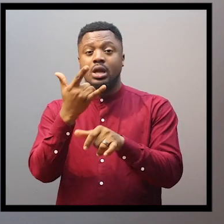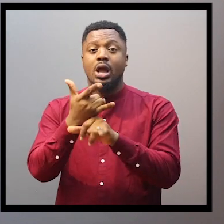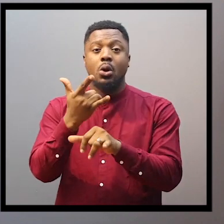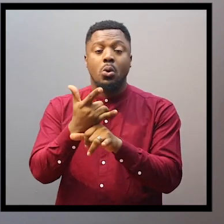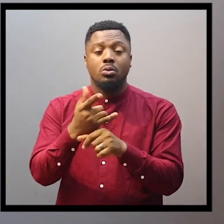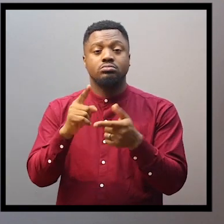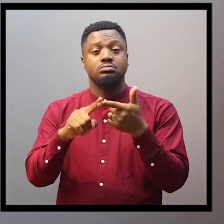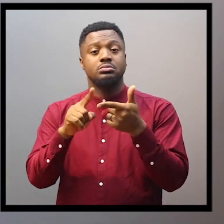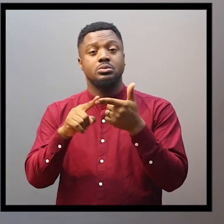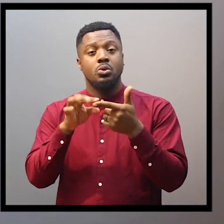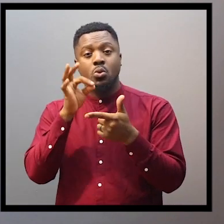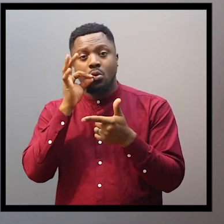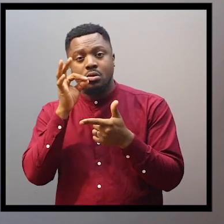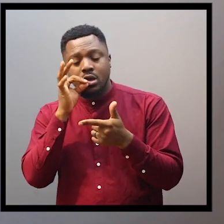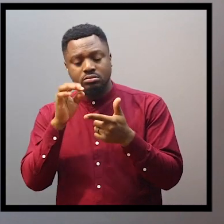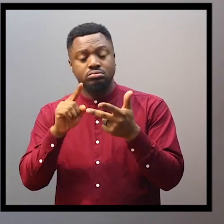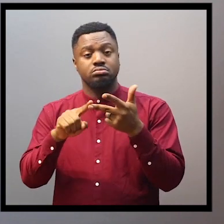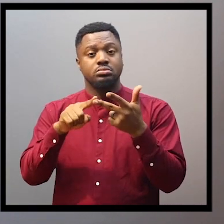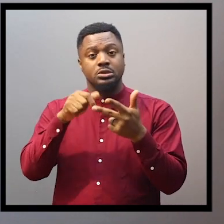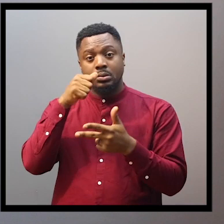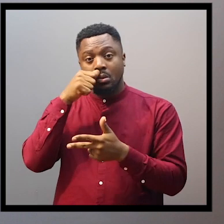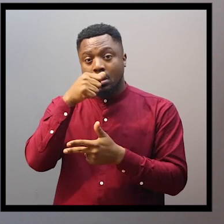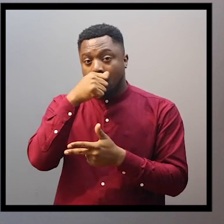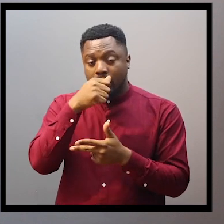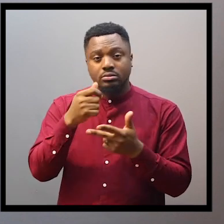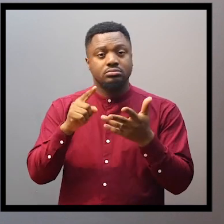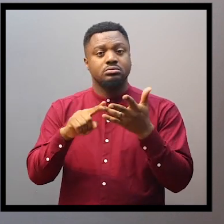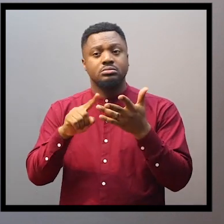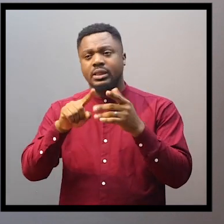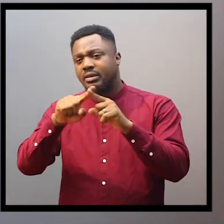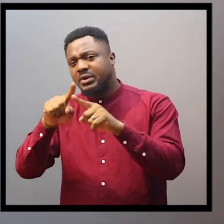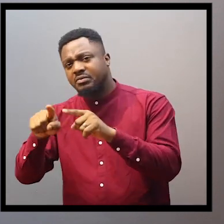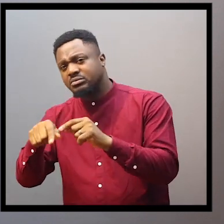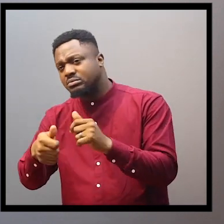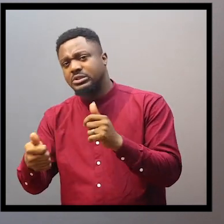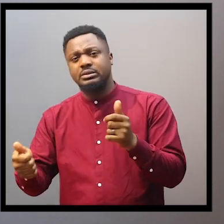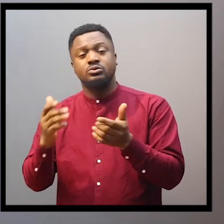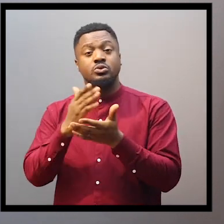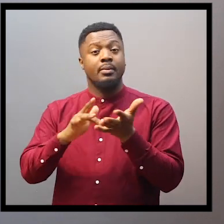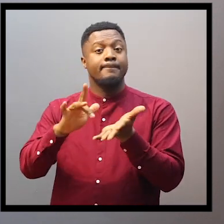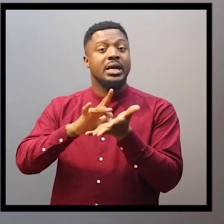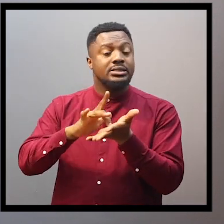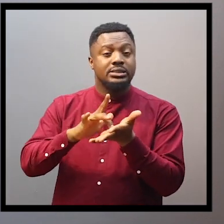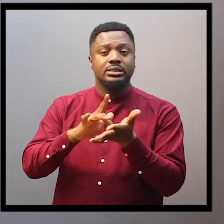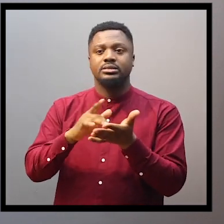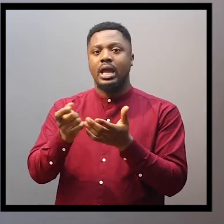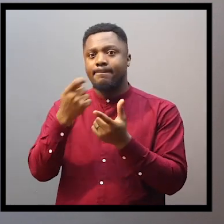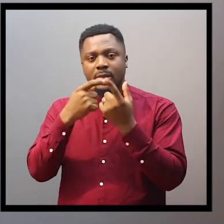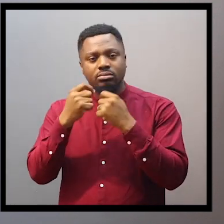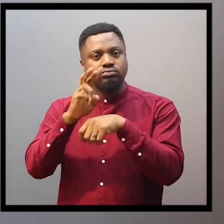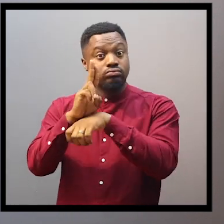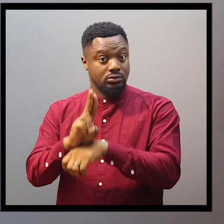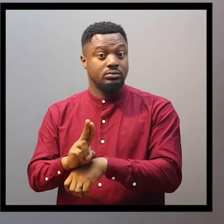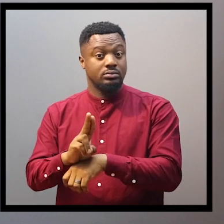alcohol, cannabis, cocaine, heroin, and some prescription medications like tramadol